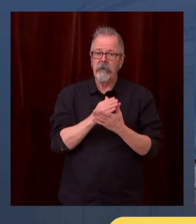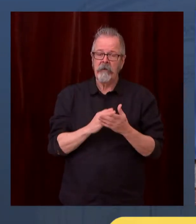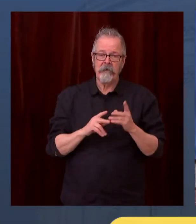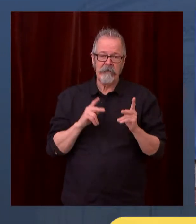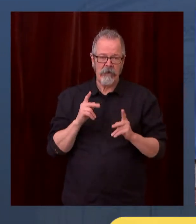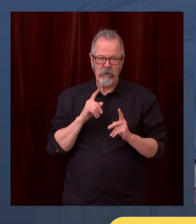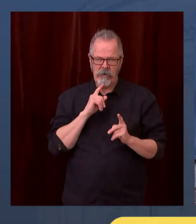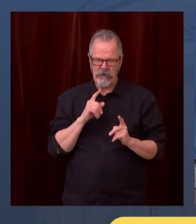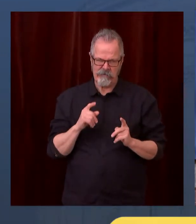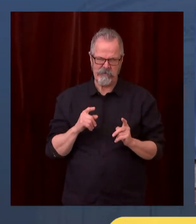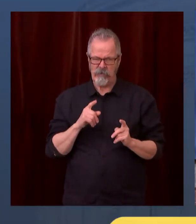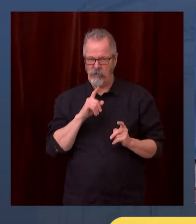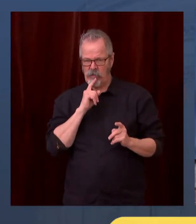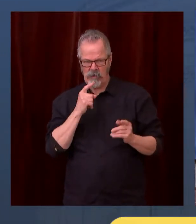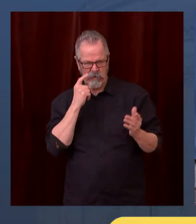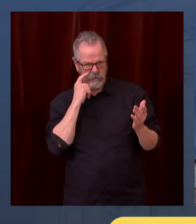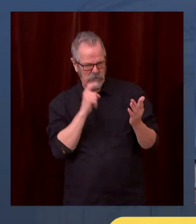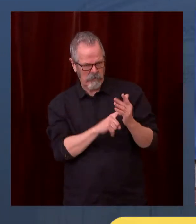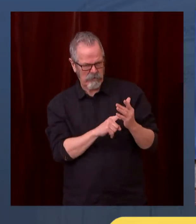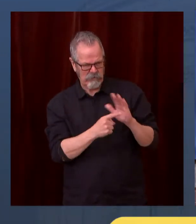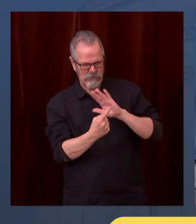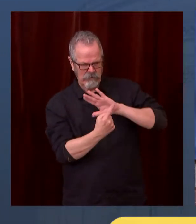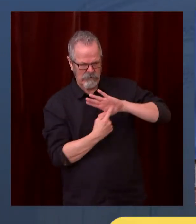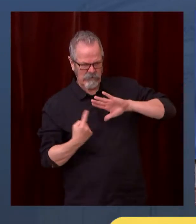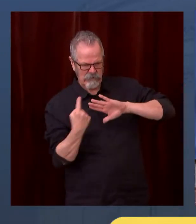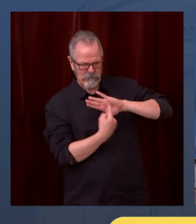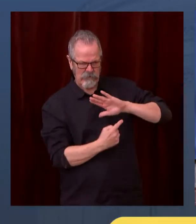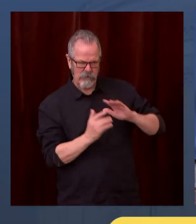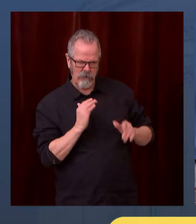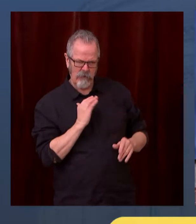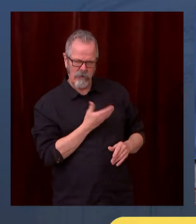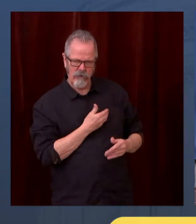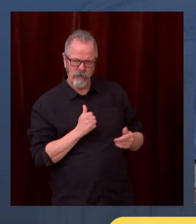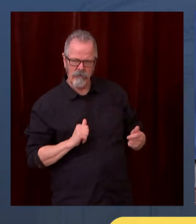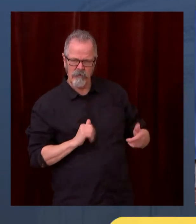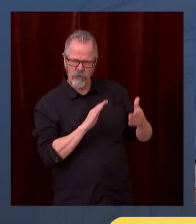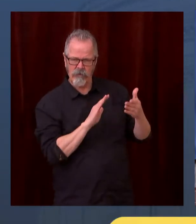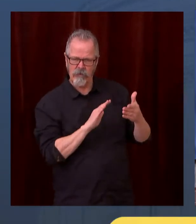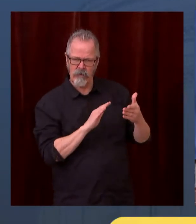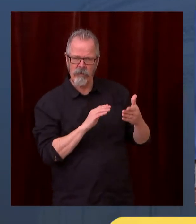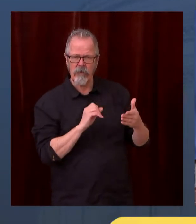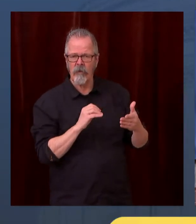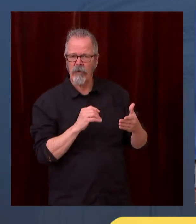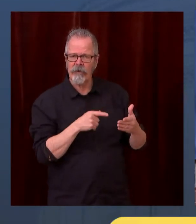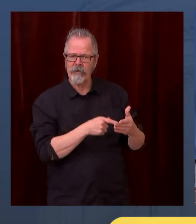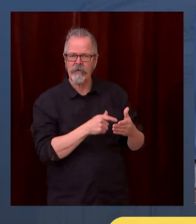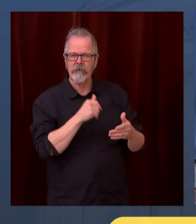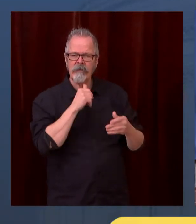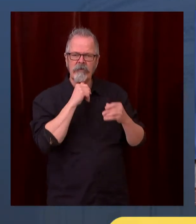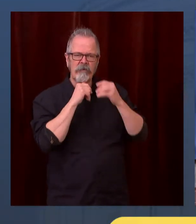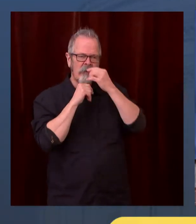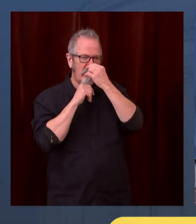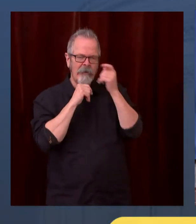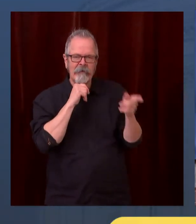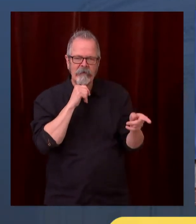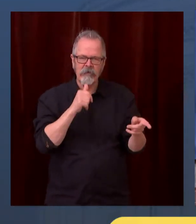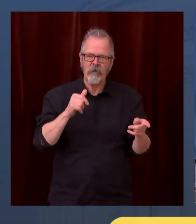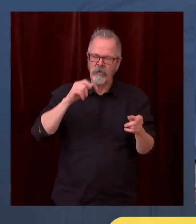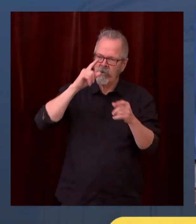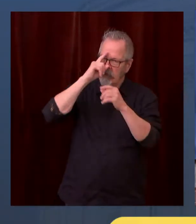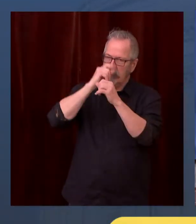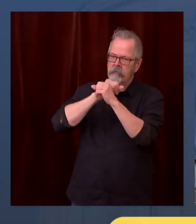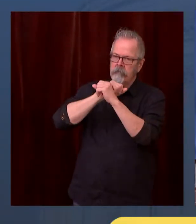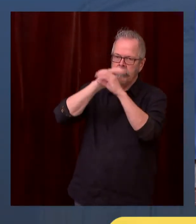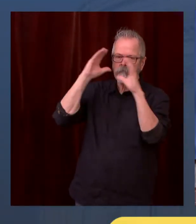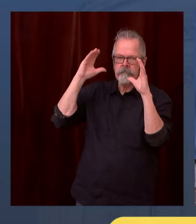taken because instead of being based on static information, in other words, just kind of a snapshot of where you are, we've based it